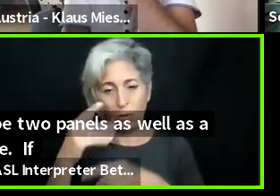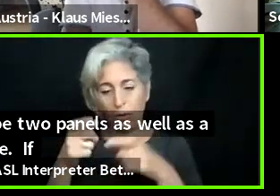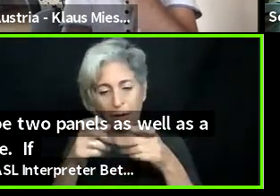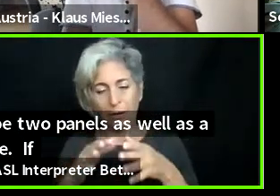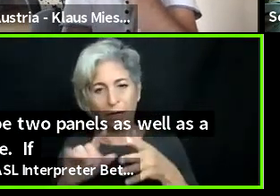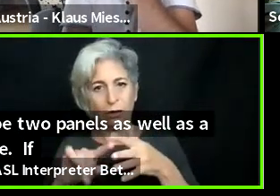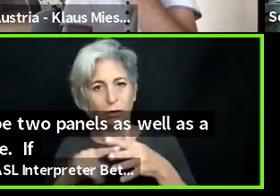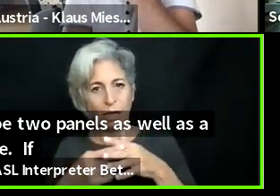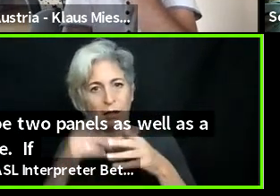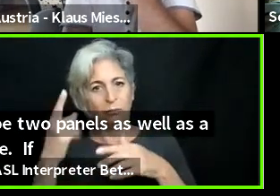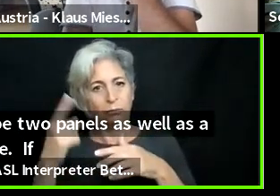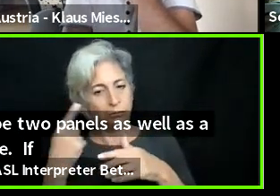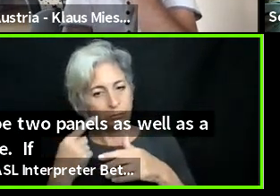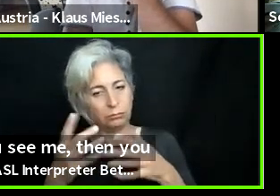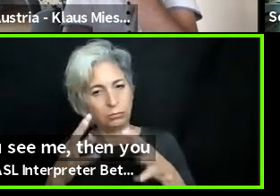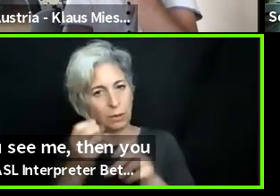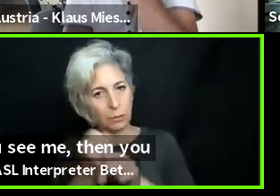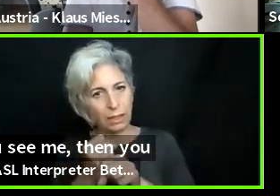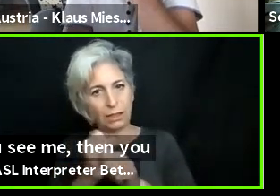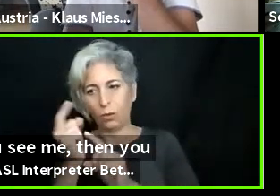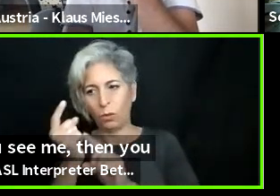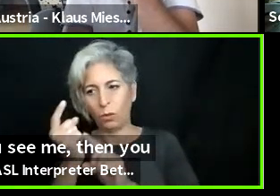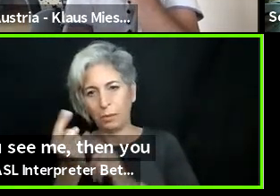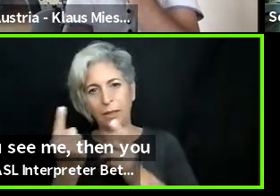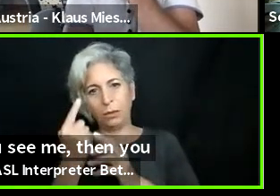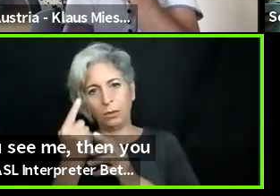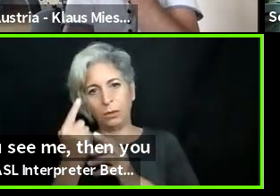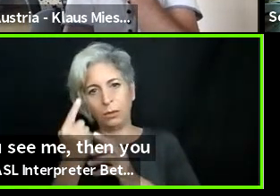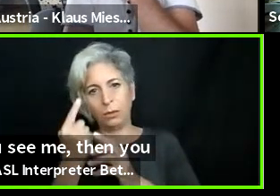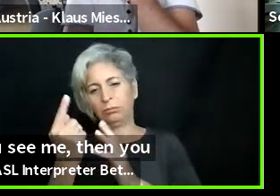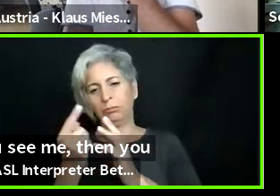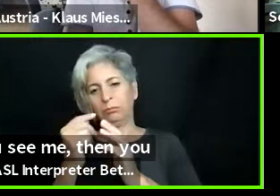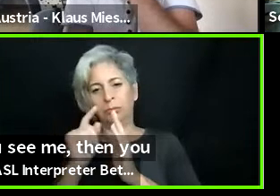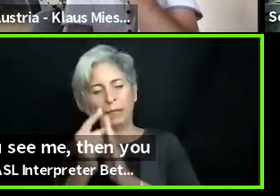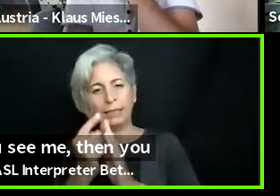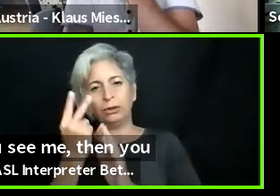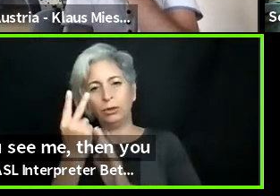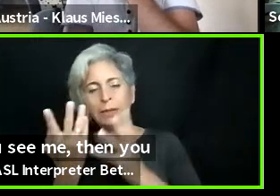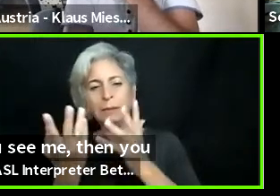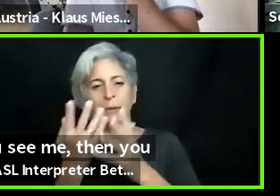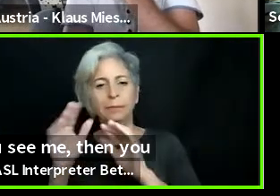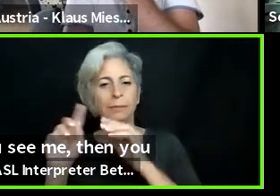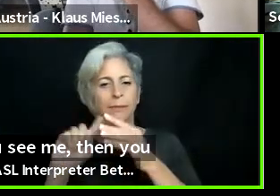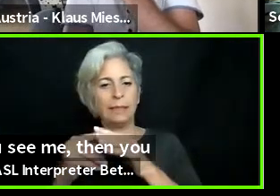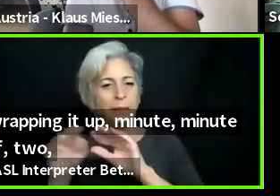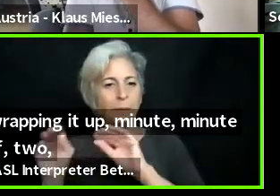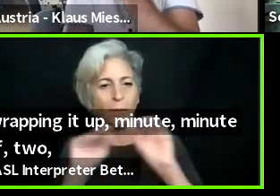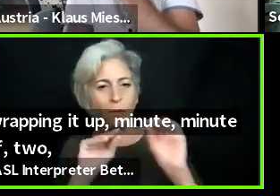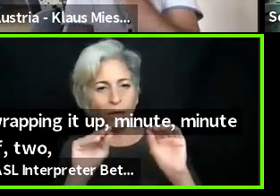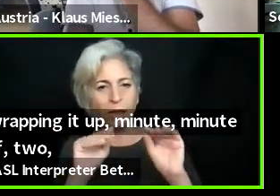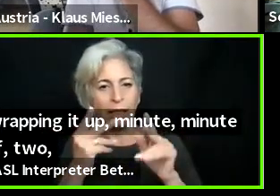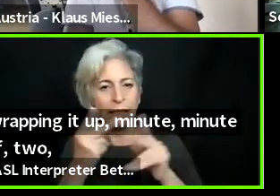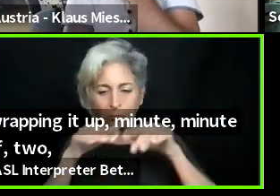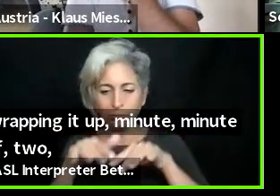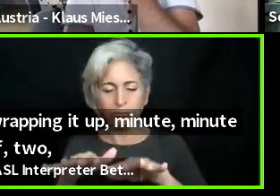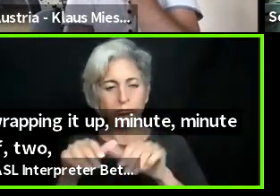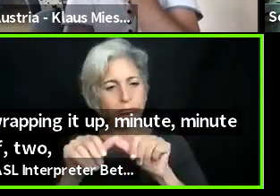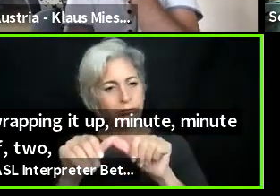to start wrapping it up, a minute, minute and a half, two, start moving so we can keep the flow